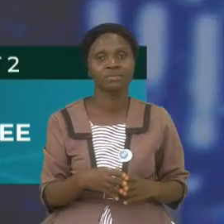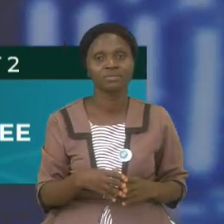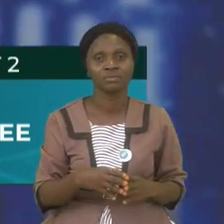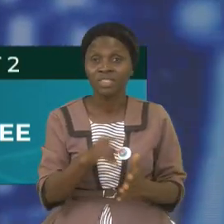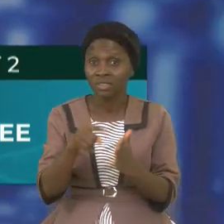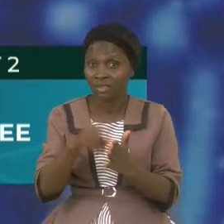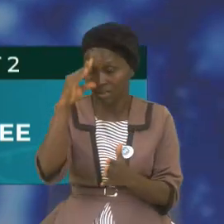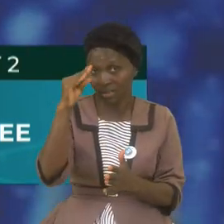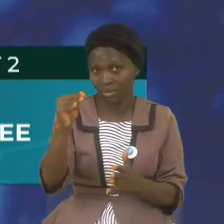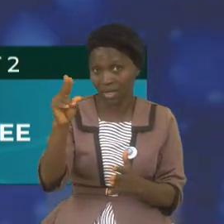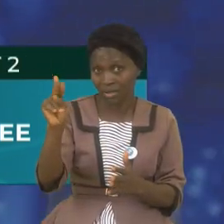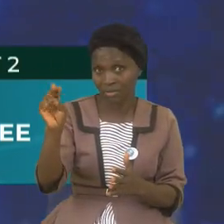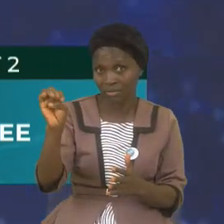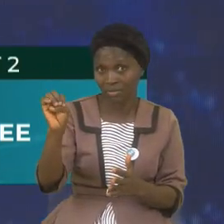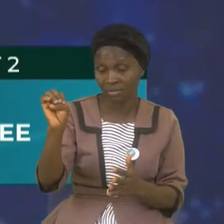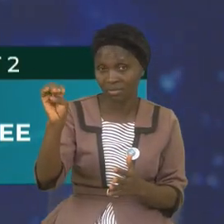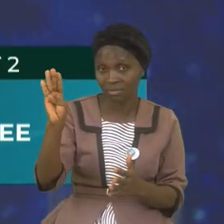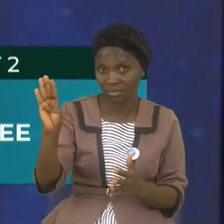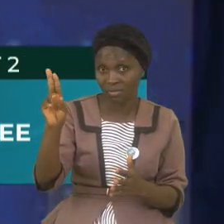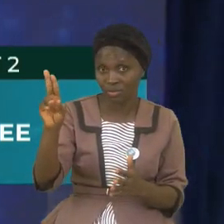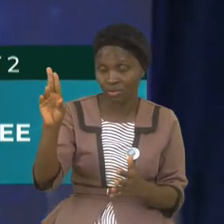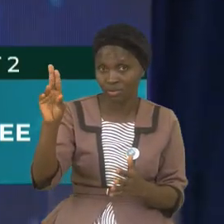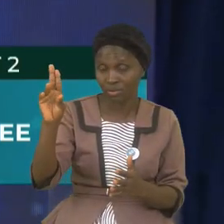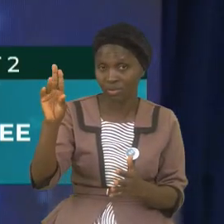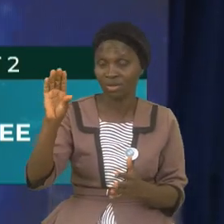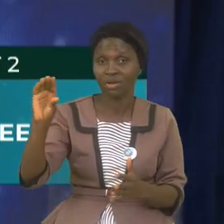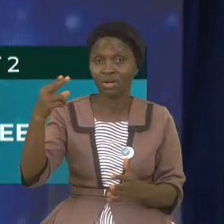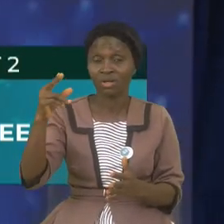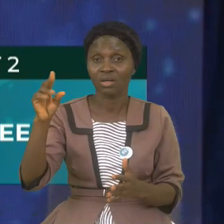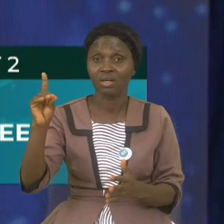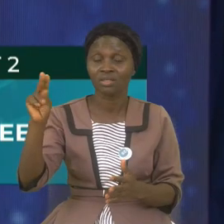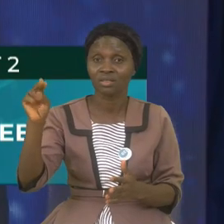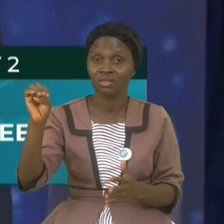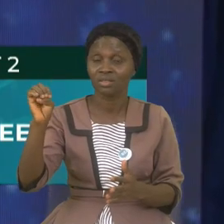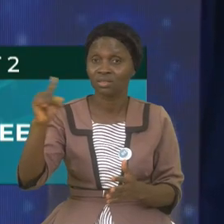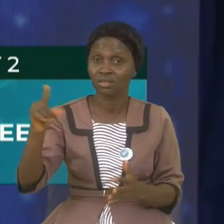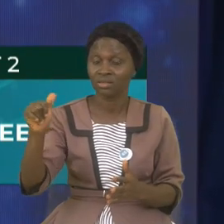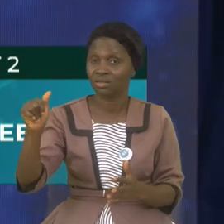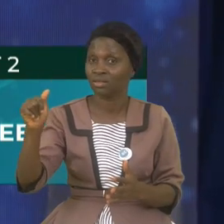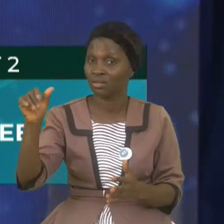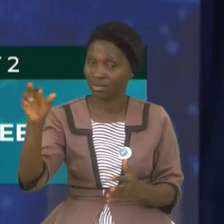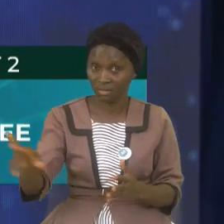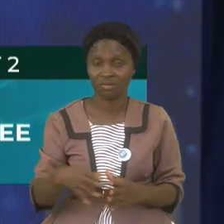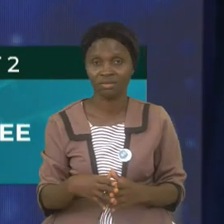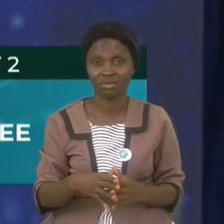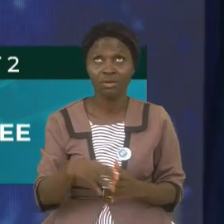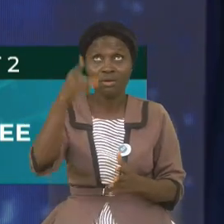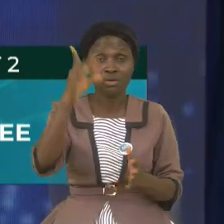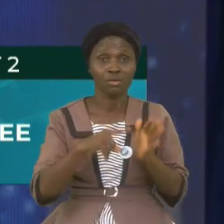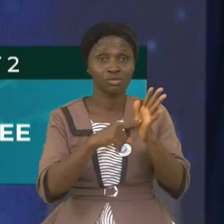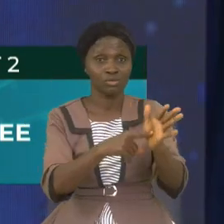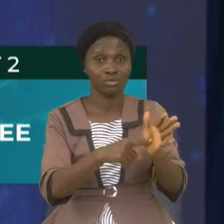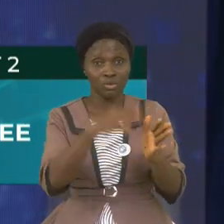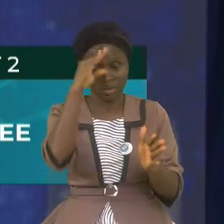man, Nebuchadnezzar, the Lord showed him a dream. This one he didn't forget, but it astonished